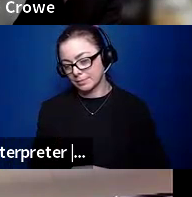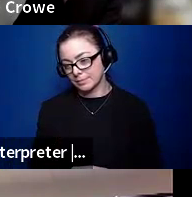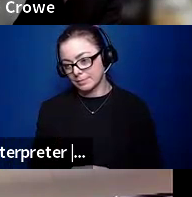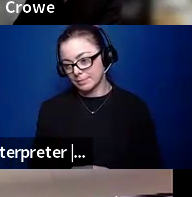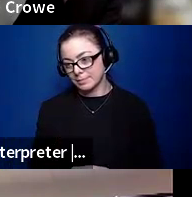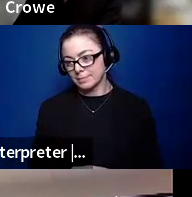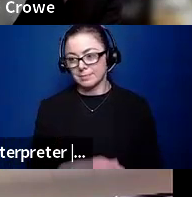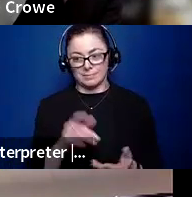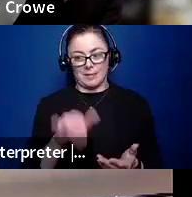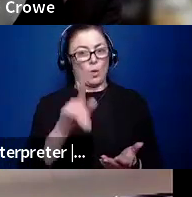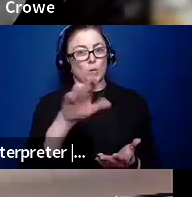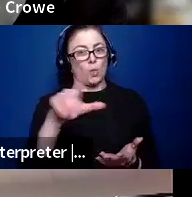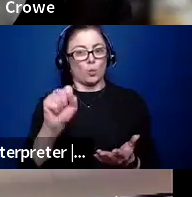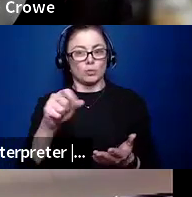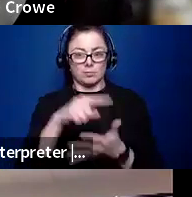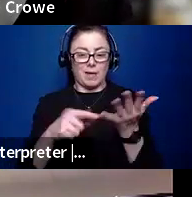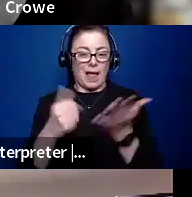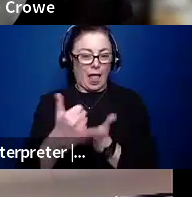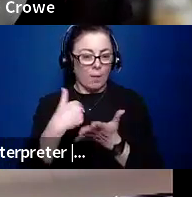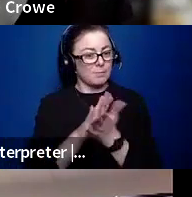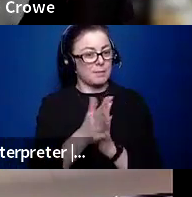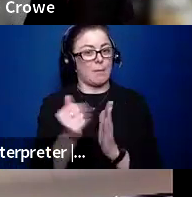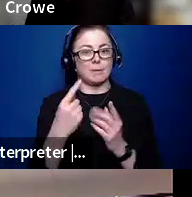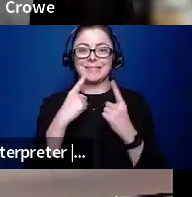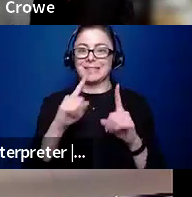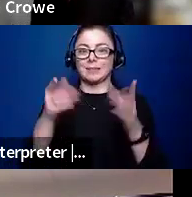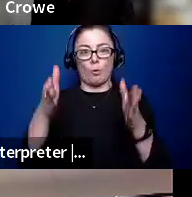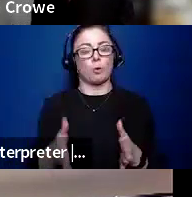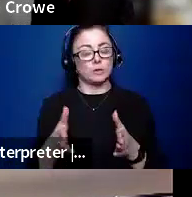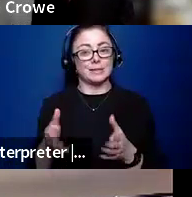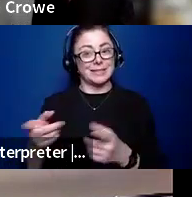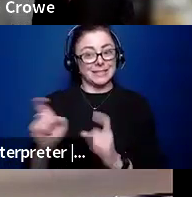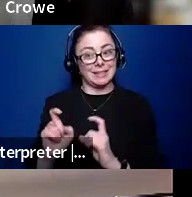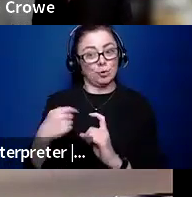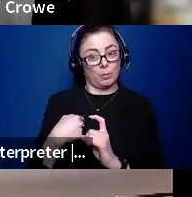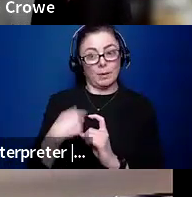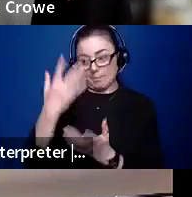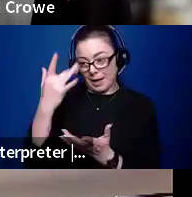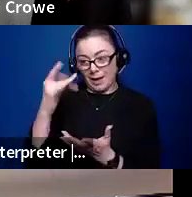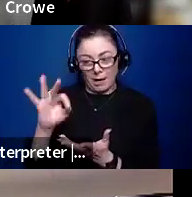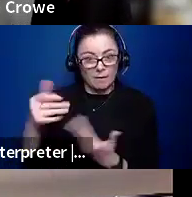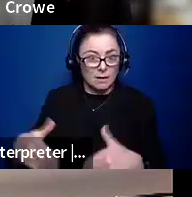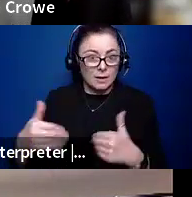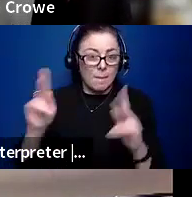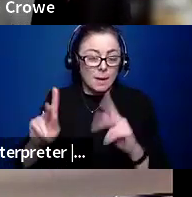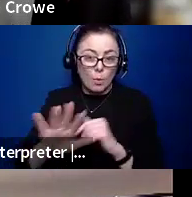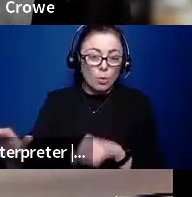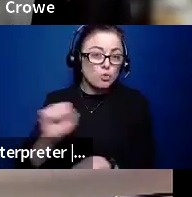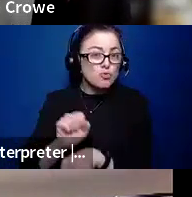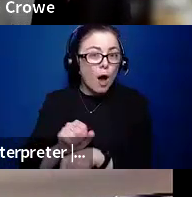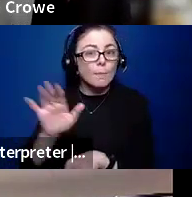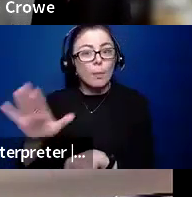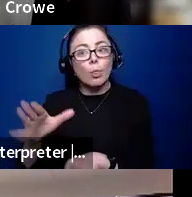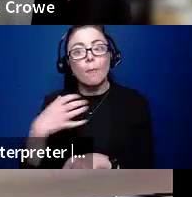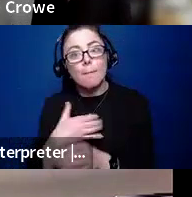These tools have helped me become a successful person, and they were gifted to me by these gracious people because it's their job and passion to help